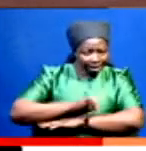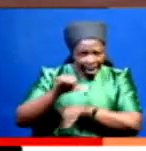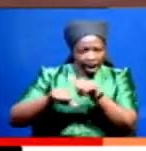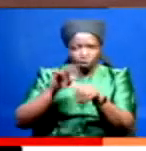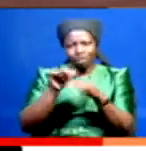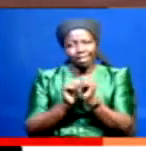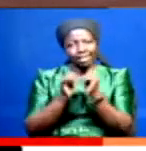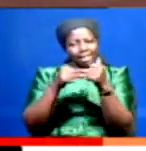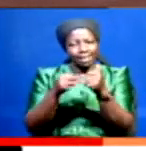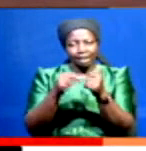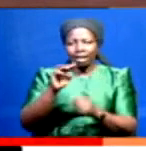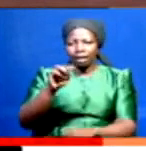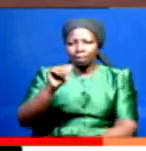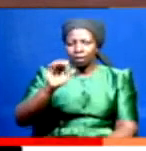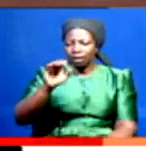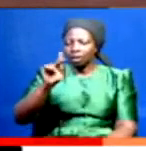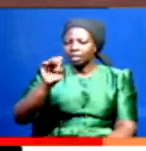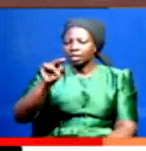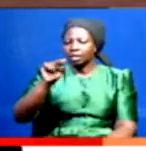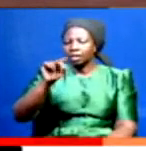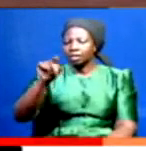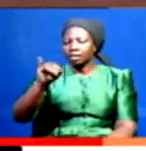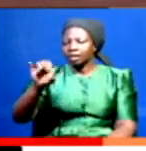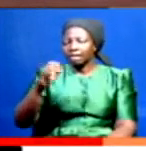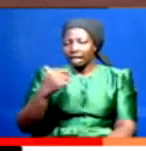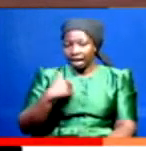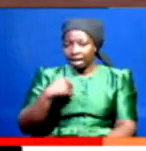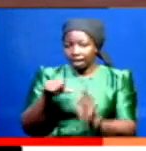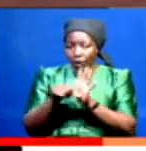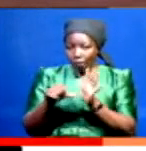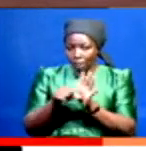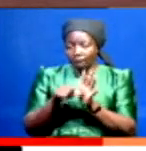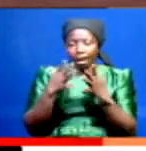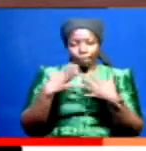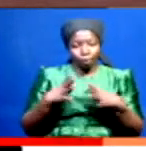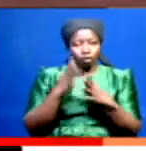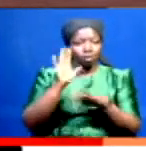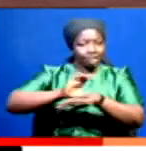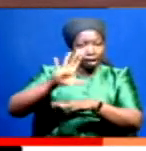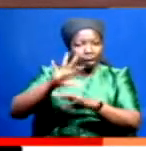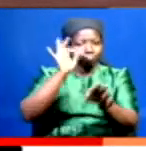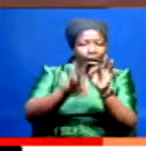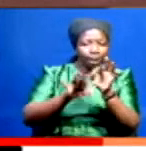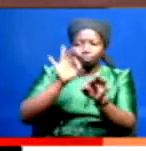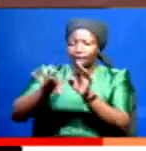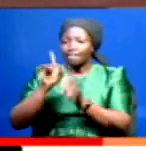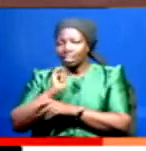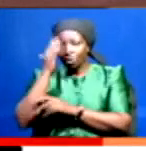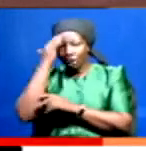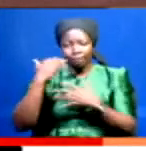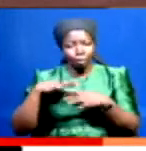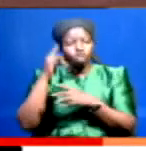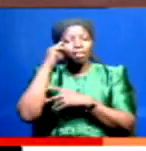so-called Mackenzie found himself in trouble. People have banned his churches because they thought he was doing things which were not right.